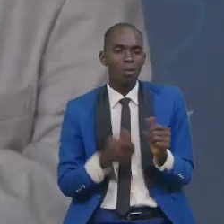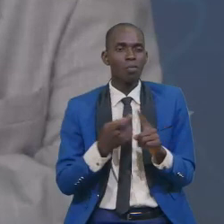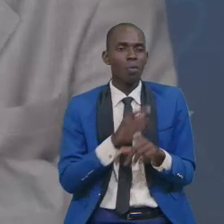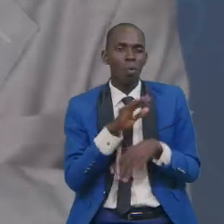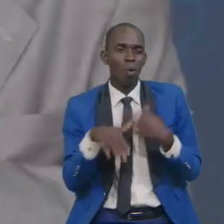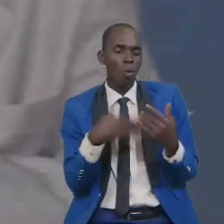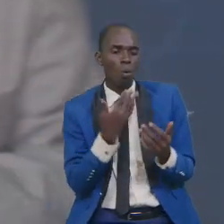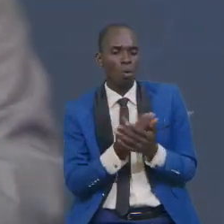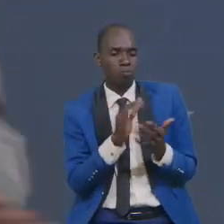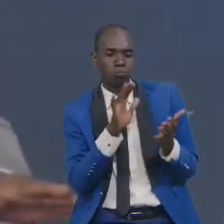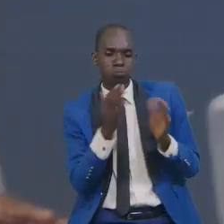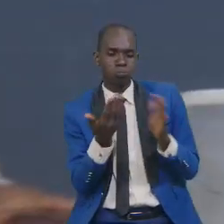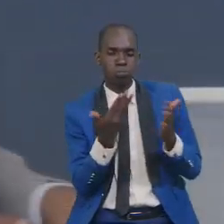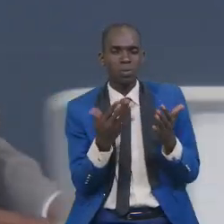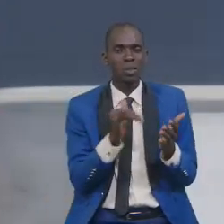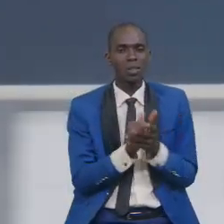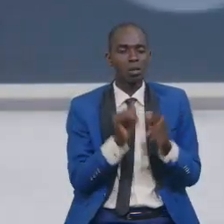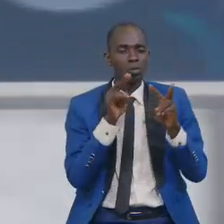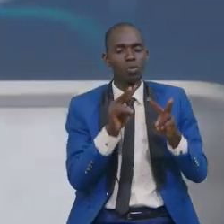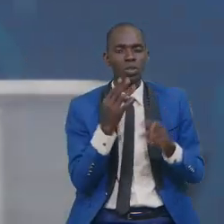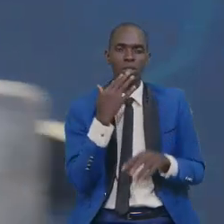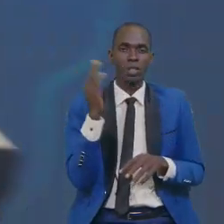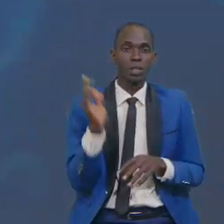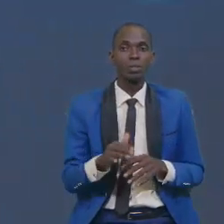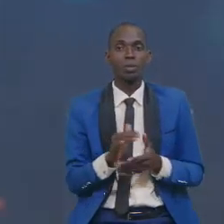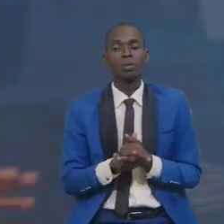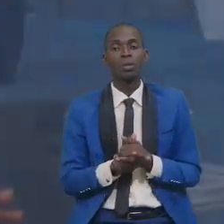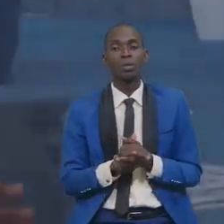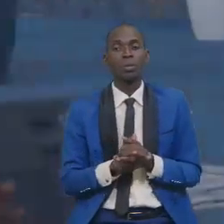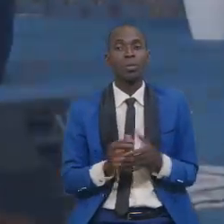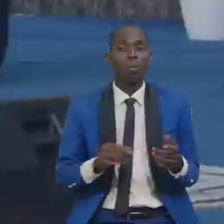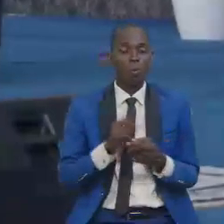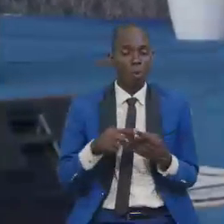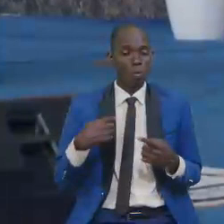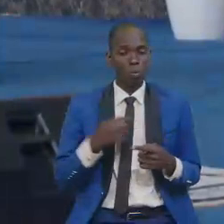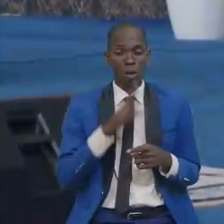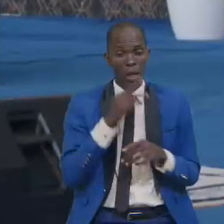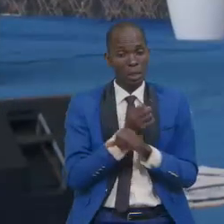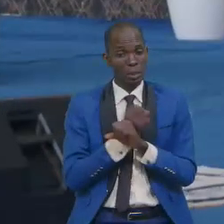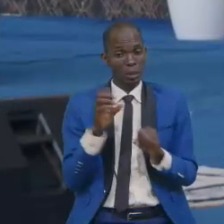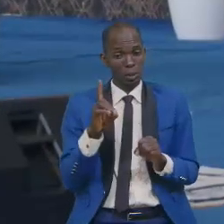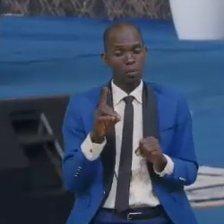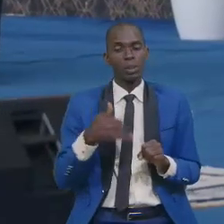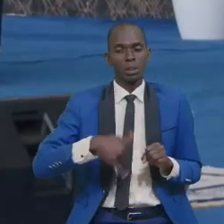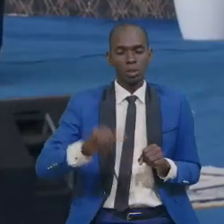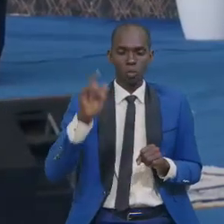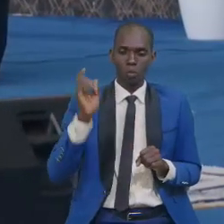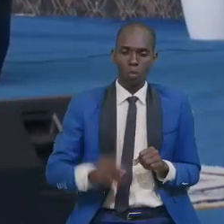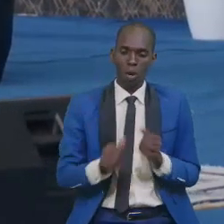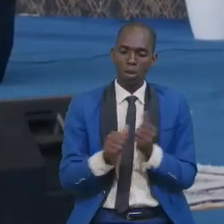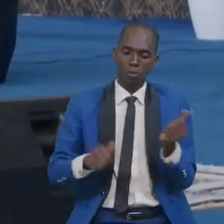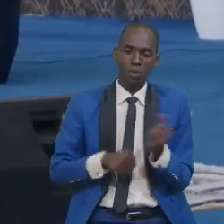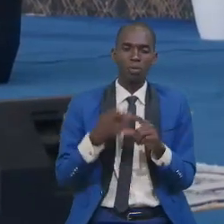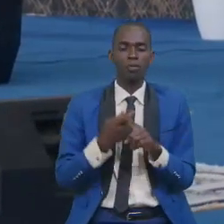appearance of evil you see when we're Sage we're staying from evil saying no